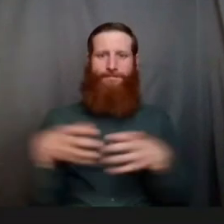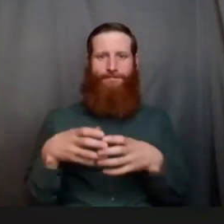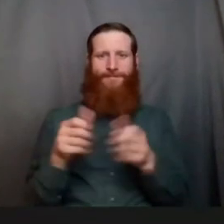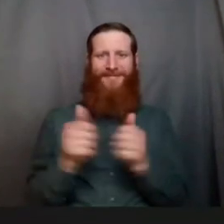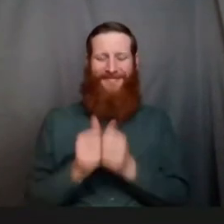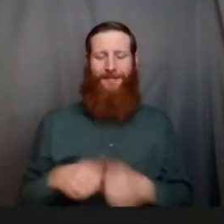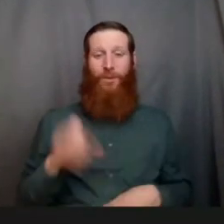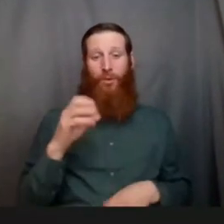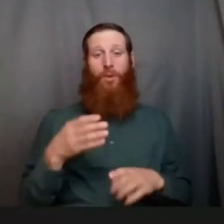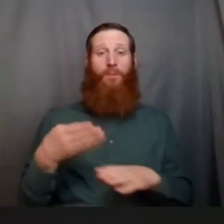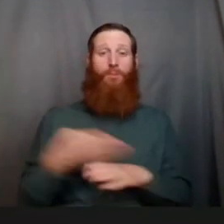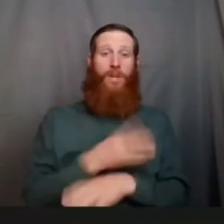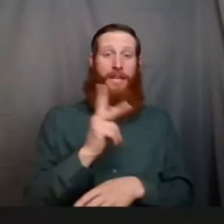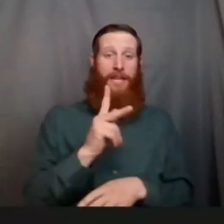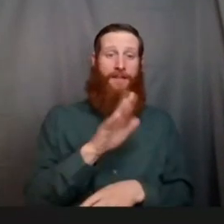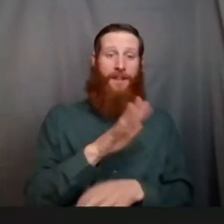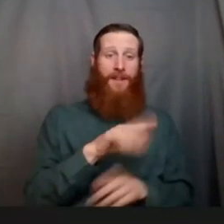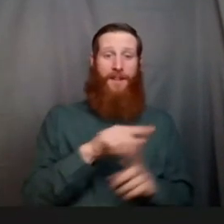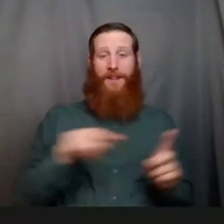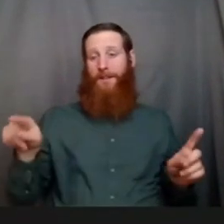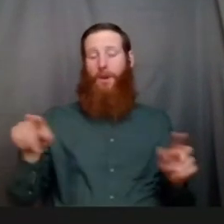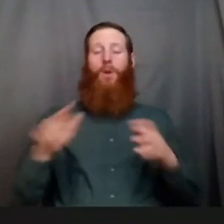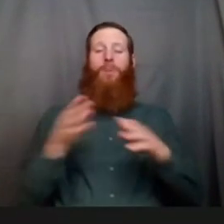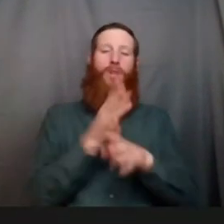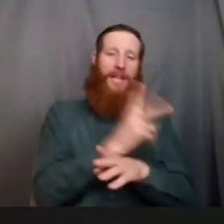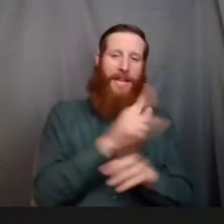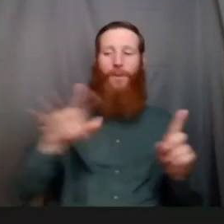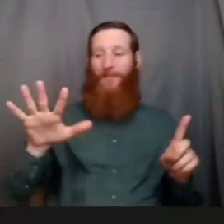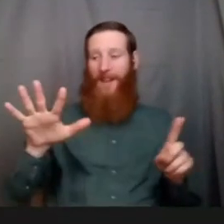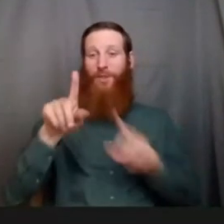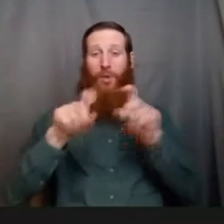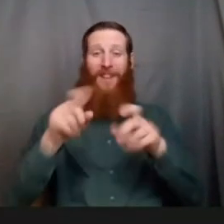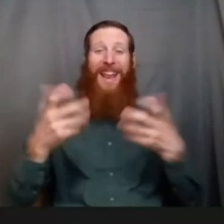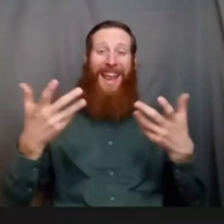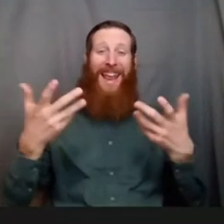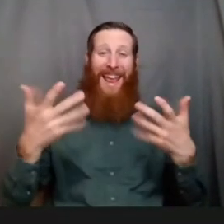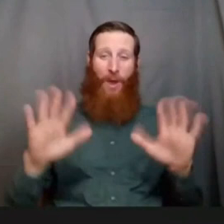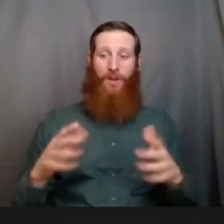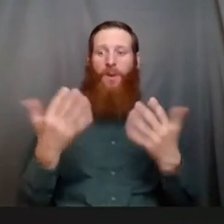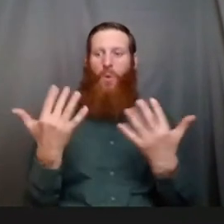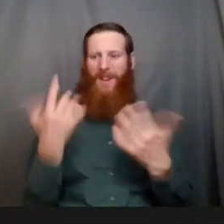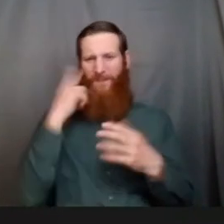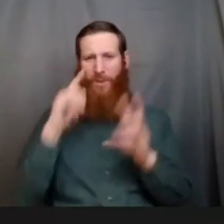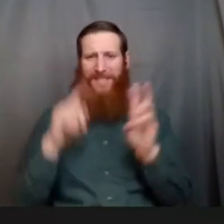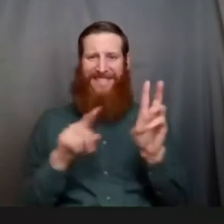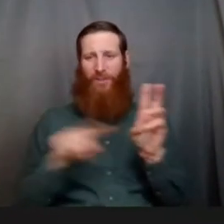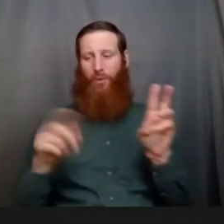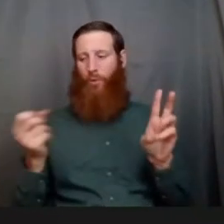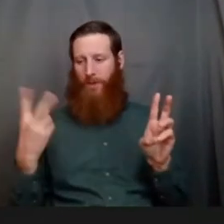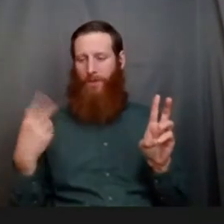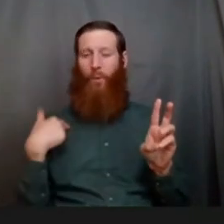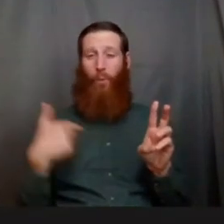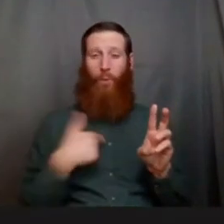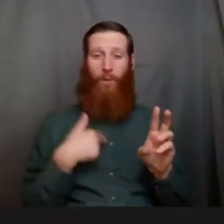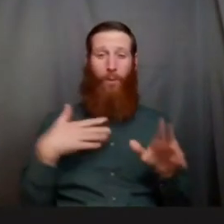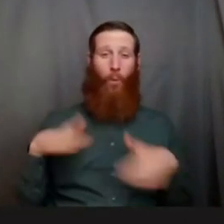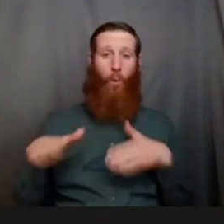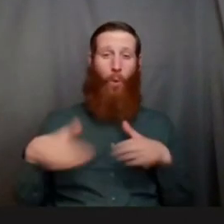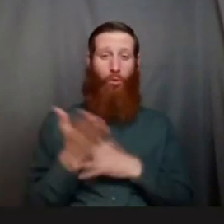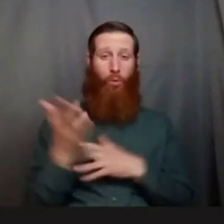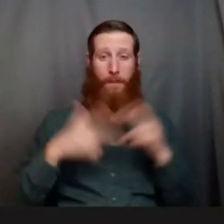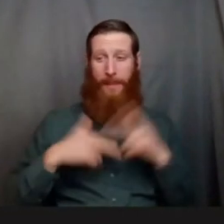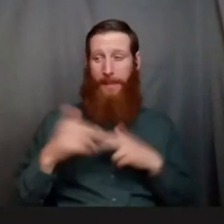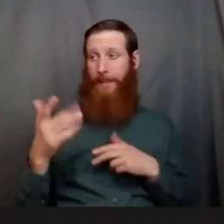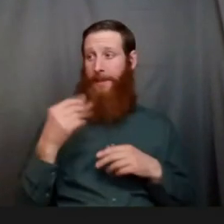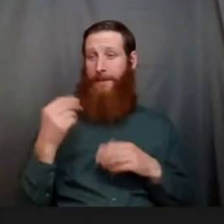5 out. Is surveys out. We're still waiting on 6 through 12. We've been walking through our buildings, making sure the protocols are